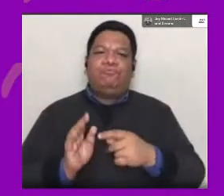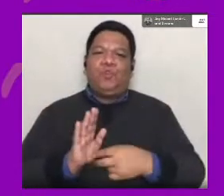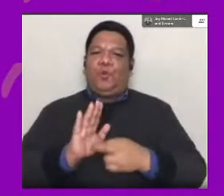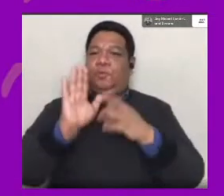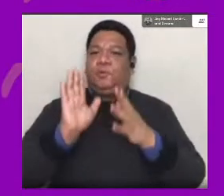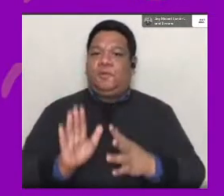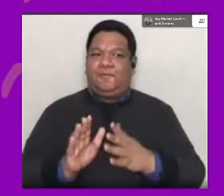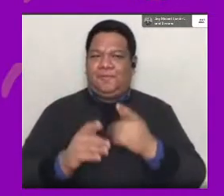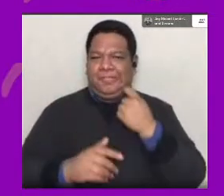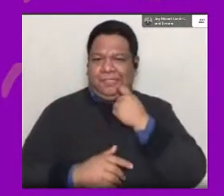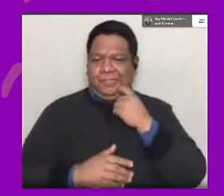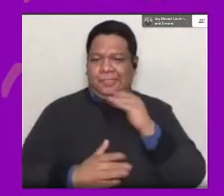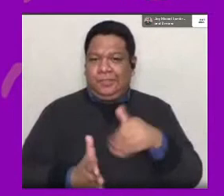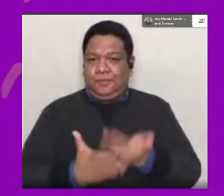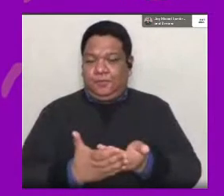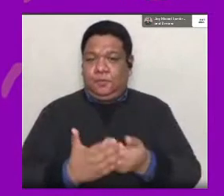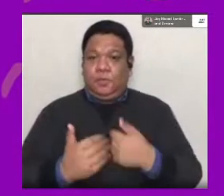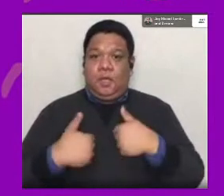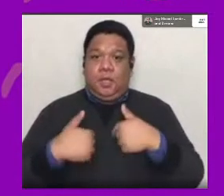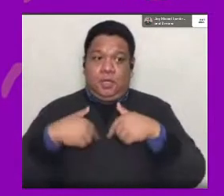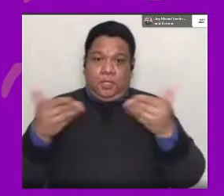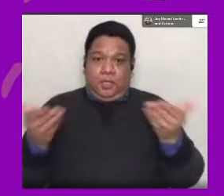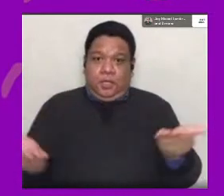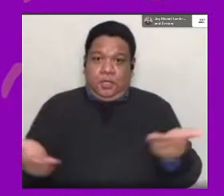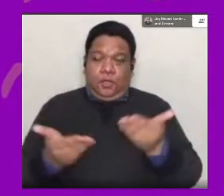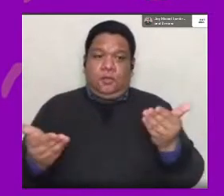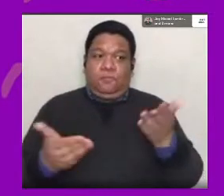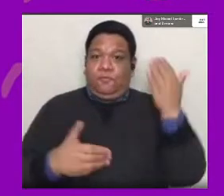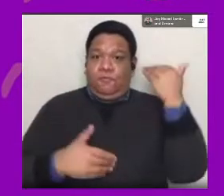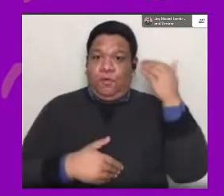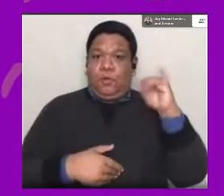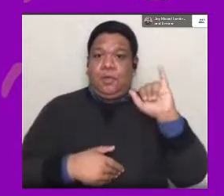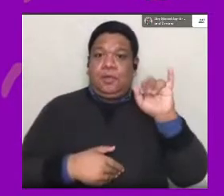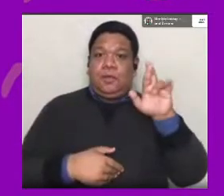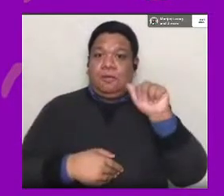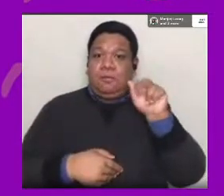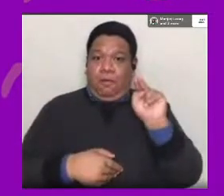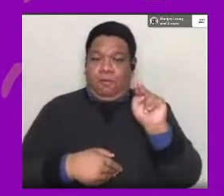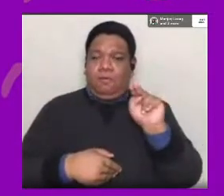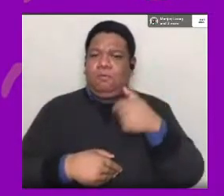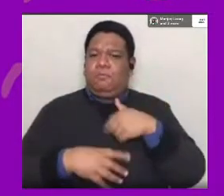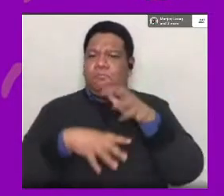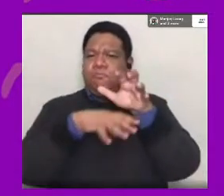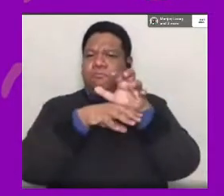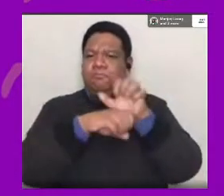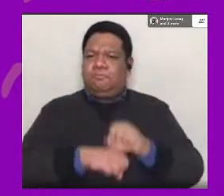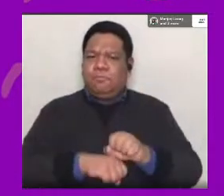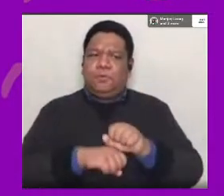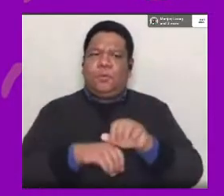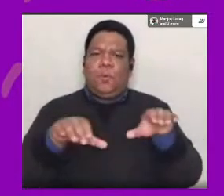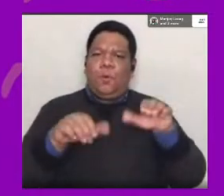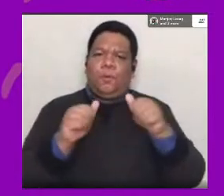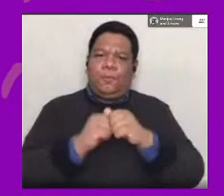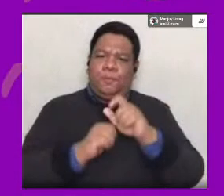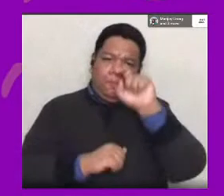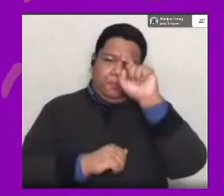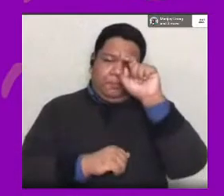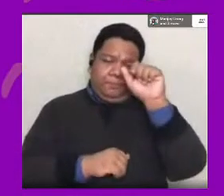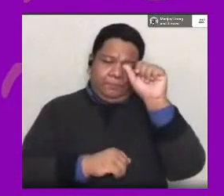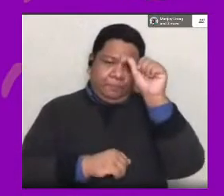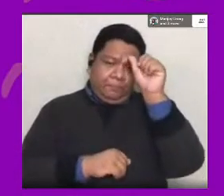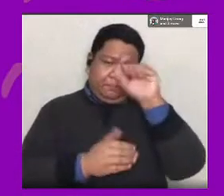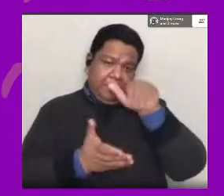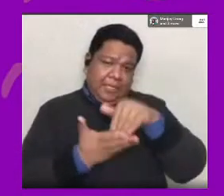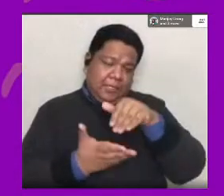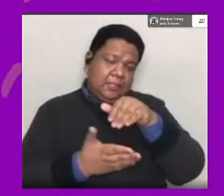Having been the UNFPA country representative in Iran, I'm used to working in the Middle East with its own set